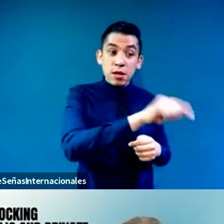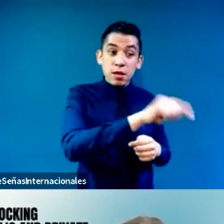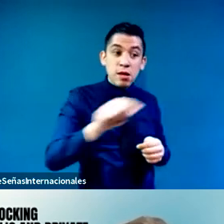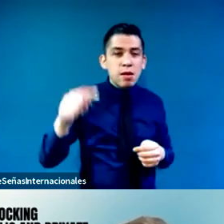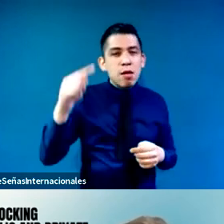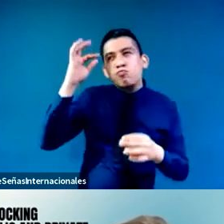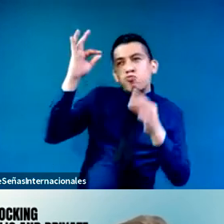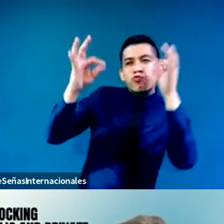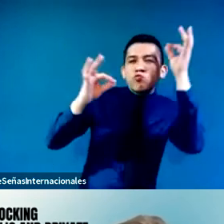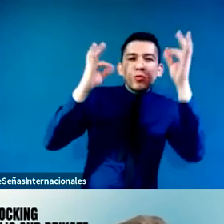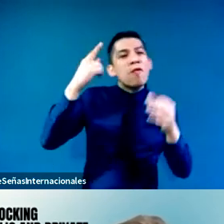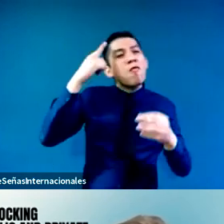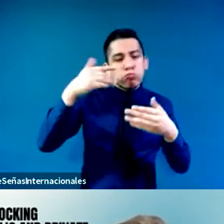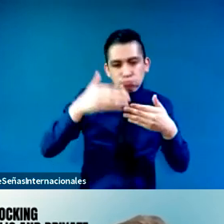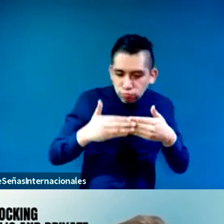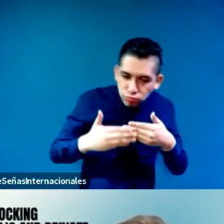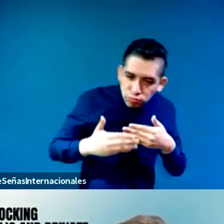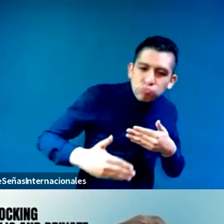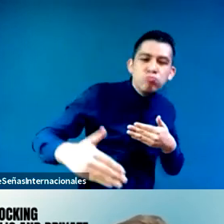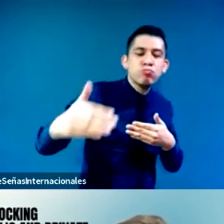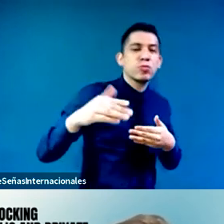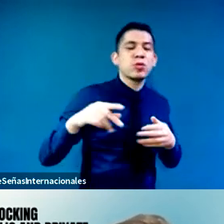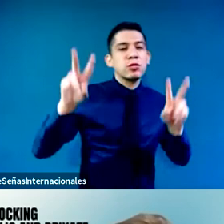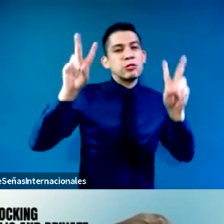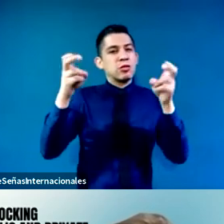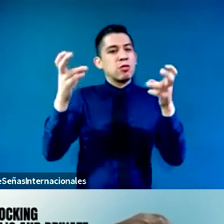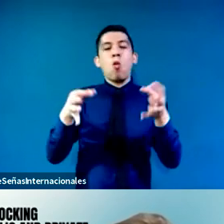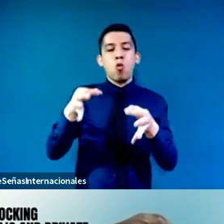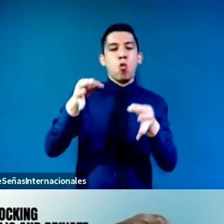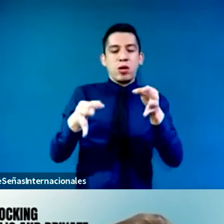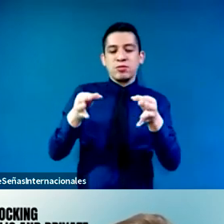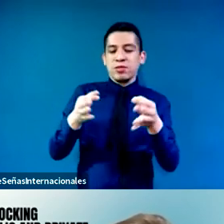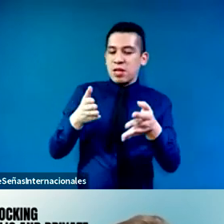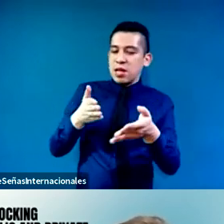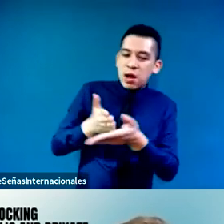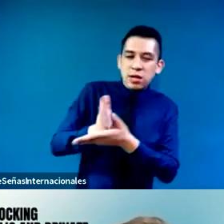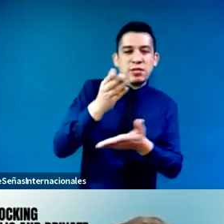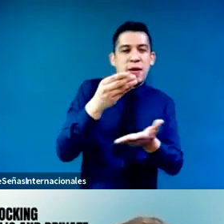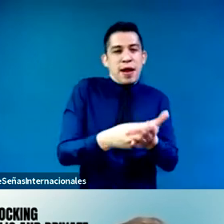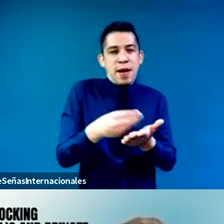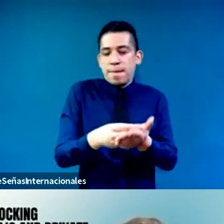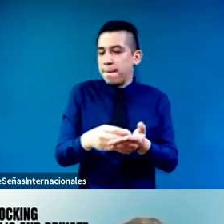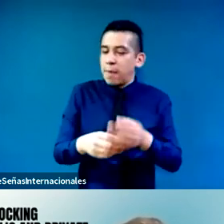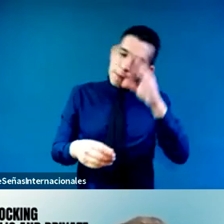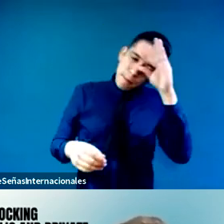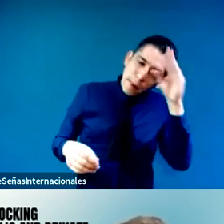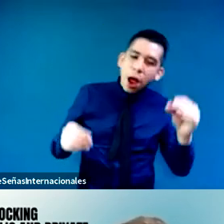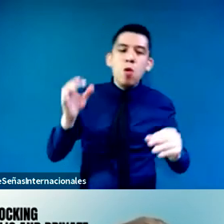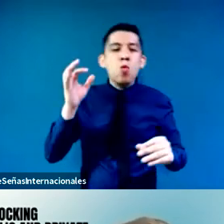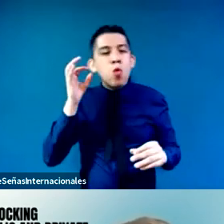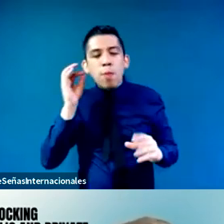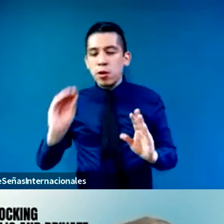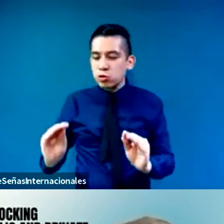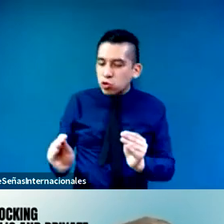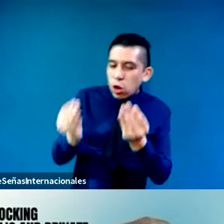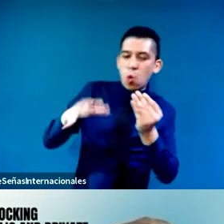girls. I'd like to remind everyone that what has been presented so far is really a draft. So